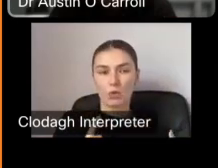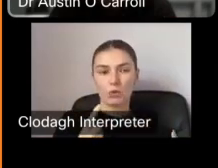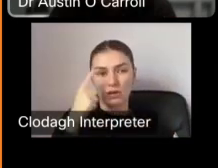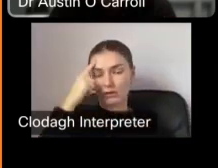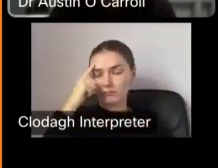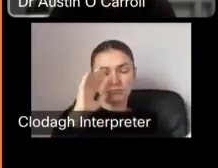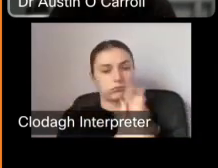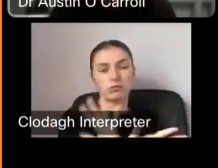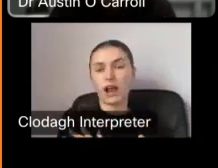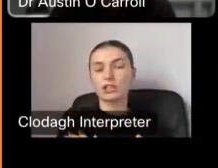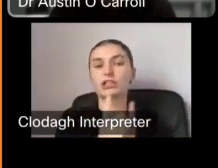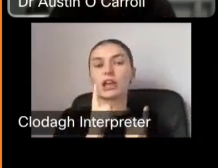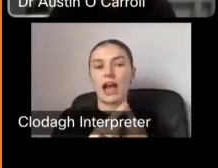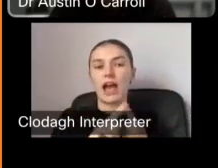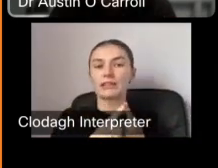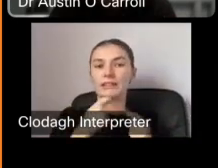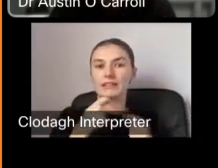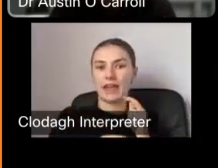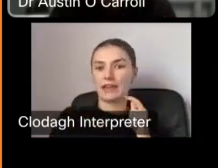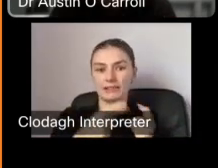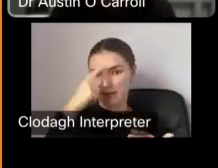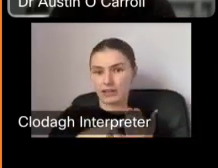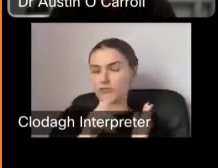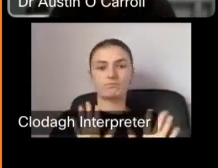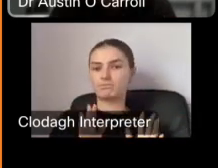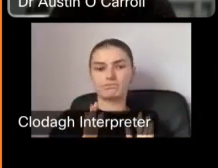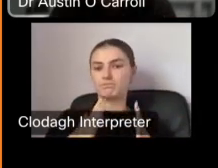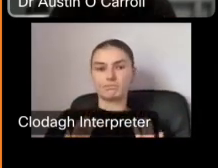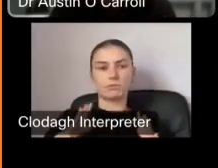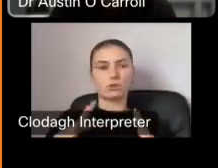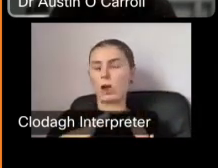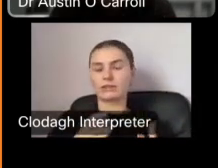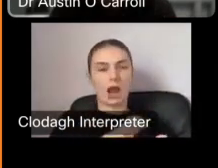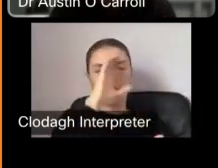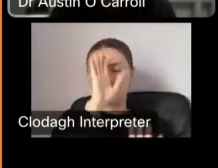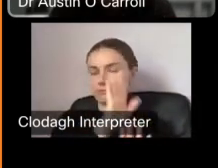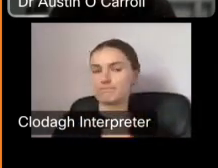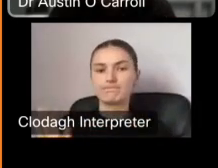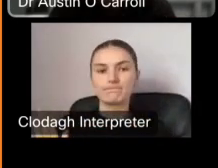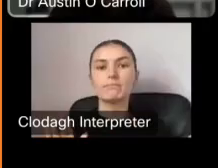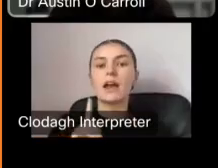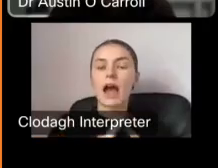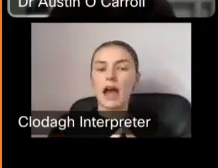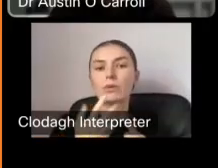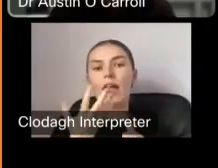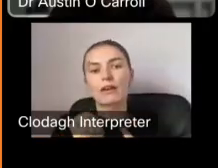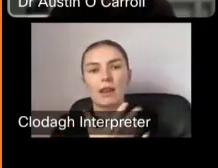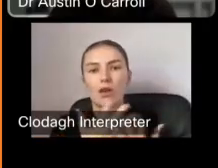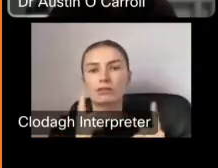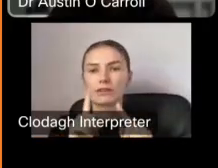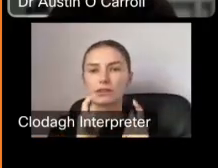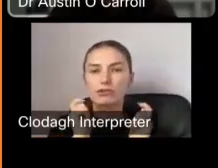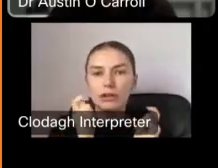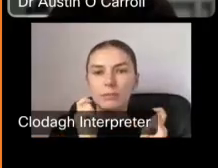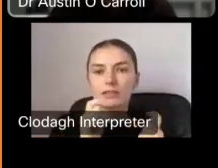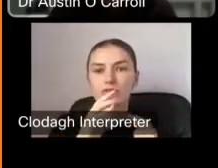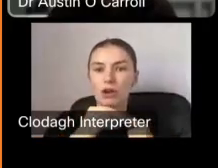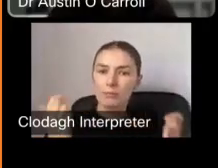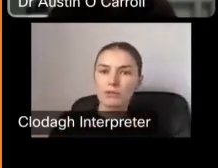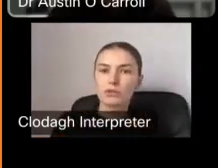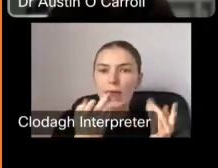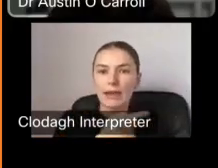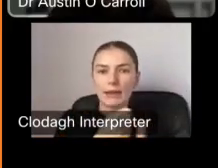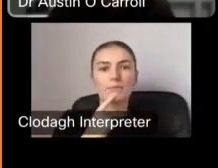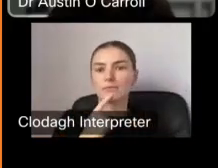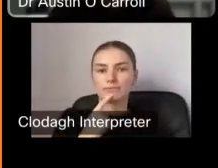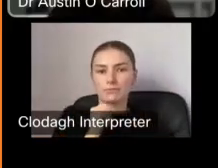and suddenly decided he wasn't going to go to college. And we had him on various treatments. We were there trying to persuade him, but he wouldn't go.